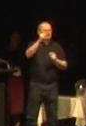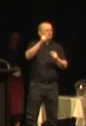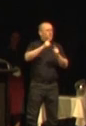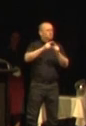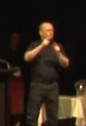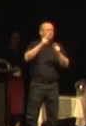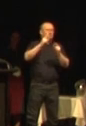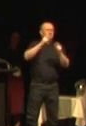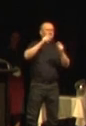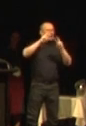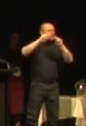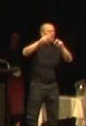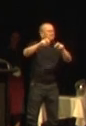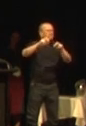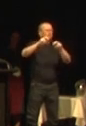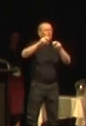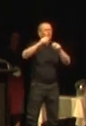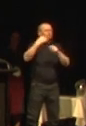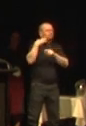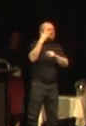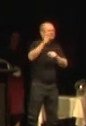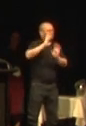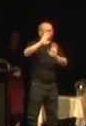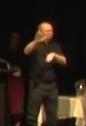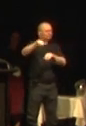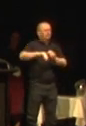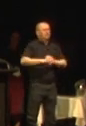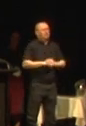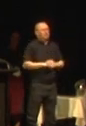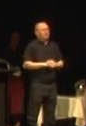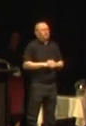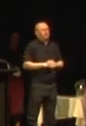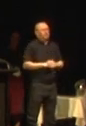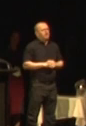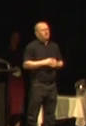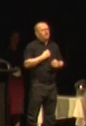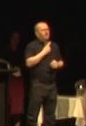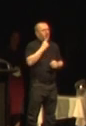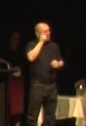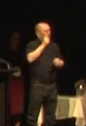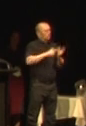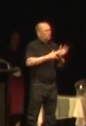But I think it's an open secret, I say in my TED talk, that it's not perfect.